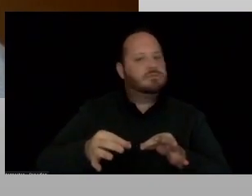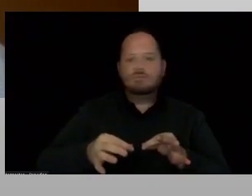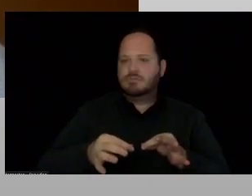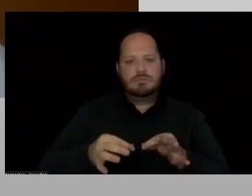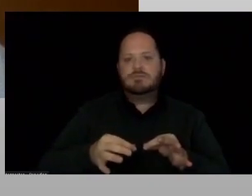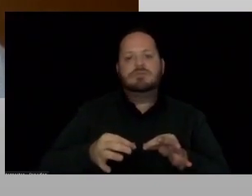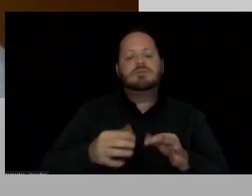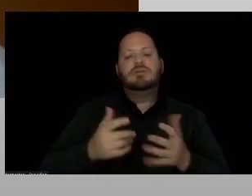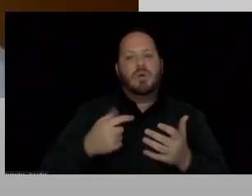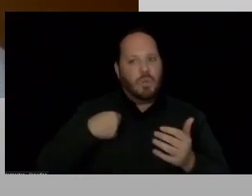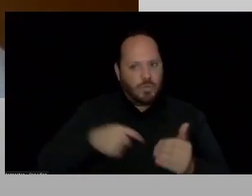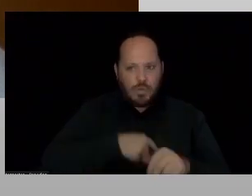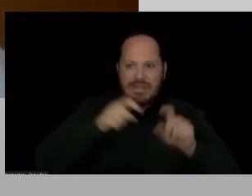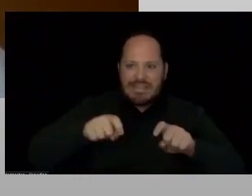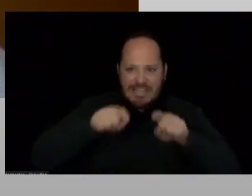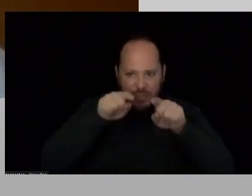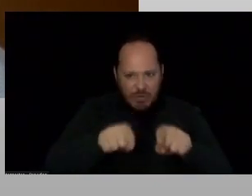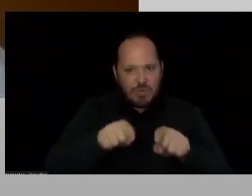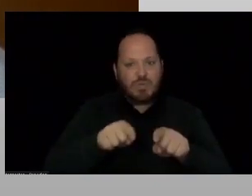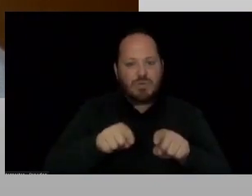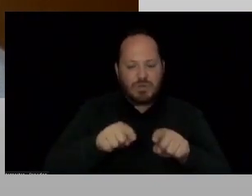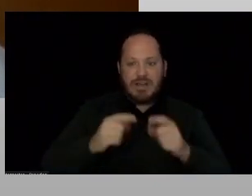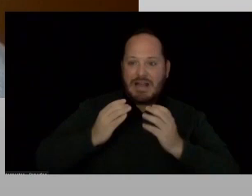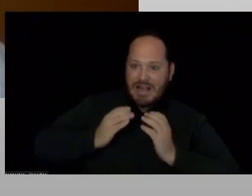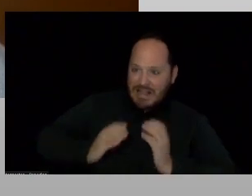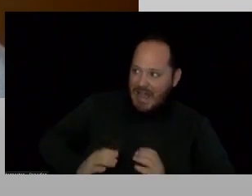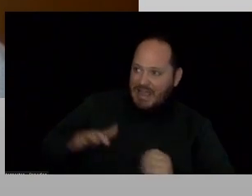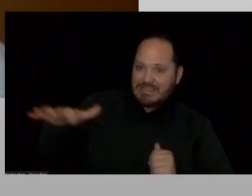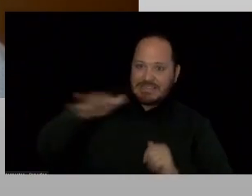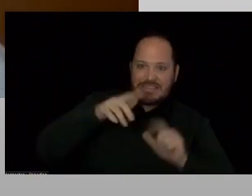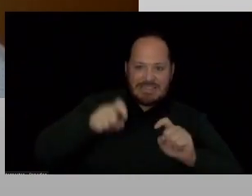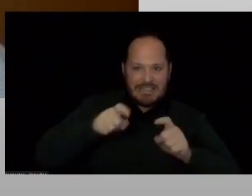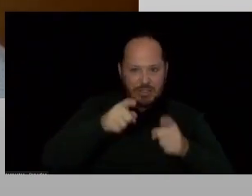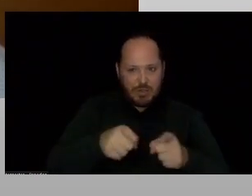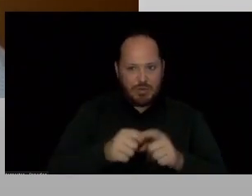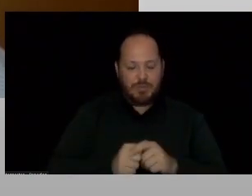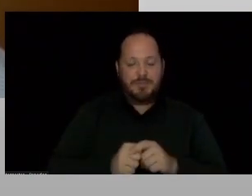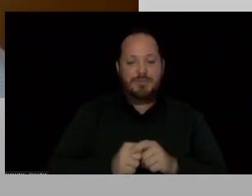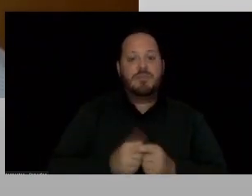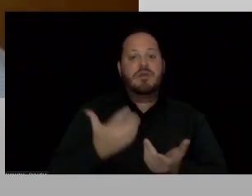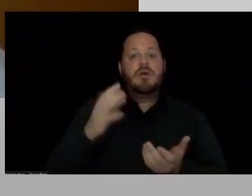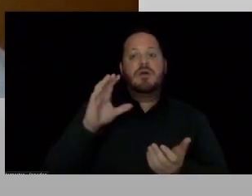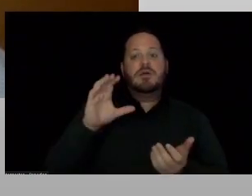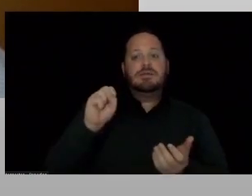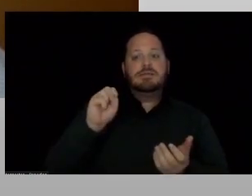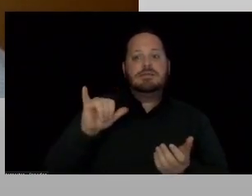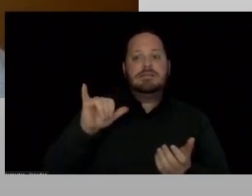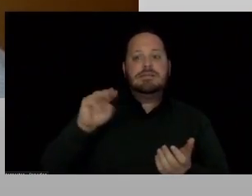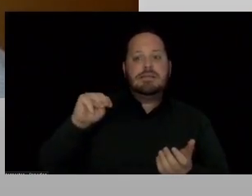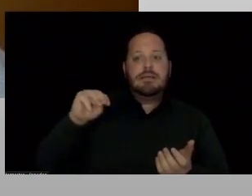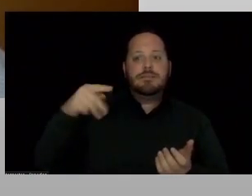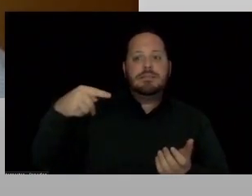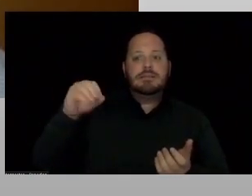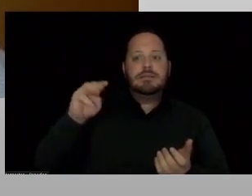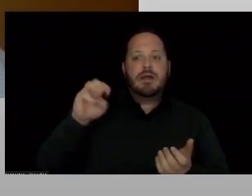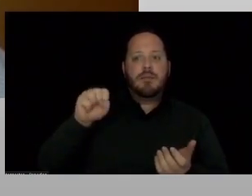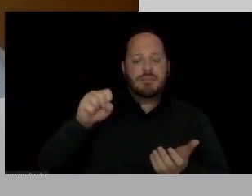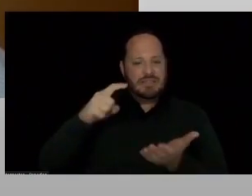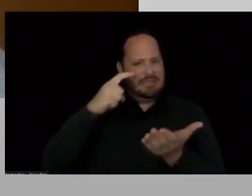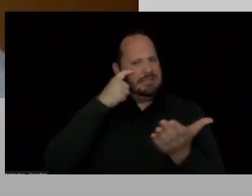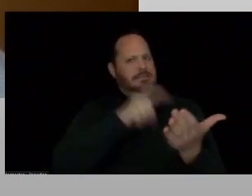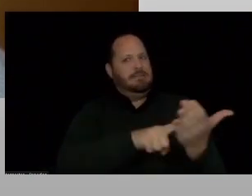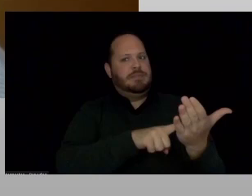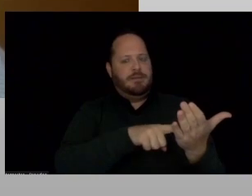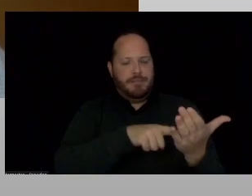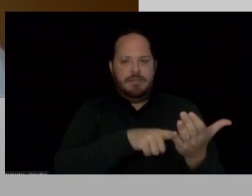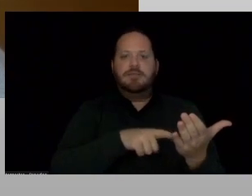of COVID-19, lots of people are reading about those, and they're changing because some of the recommendations are seeing that it initially went